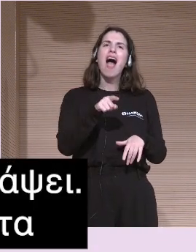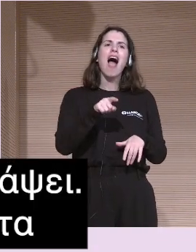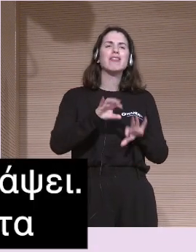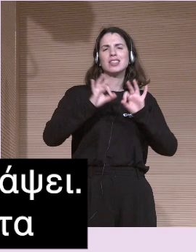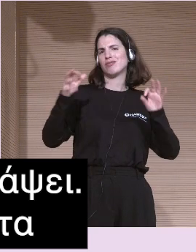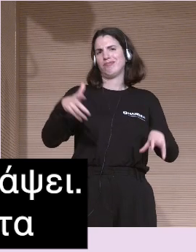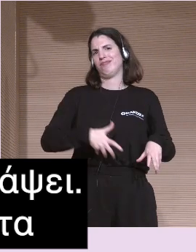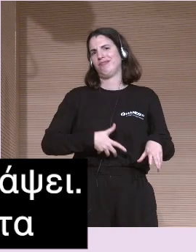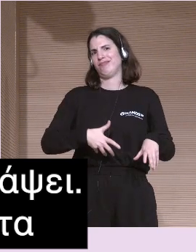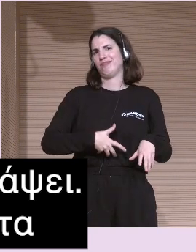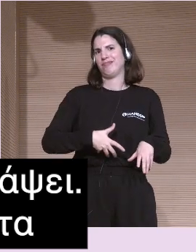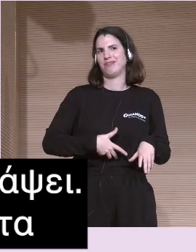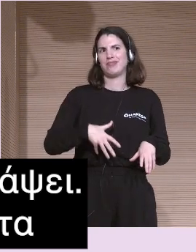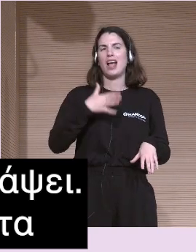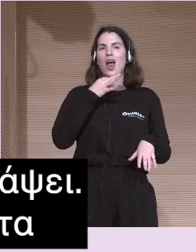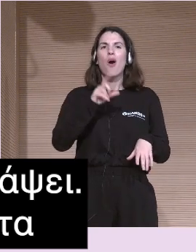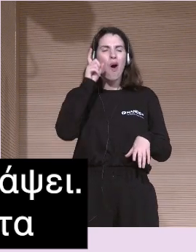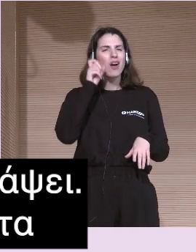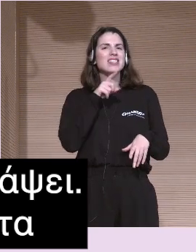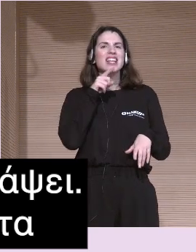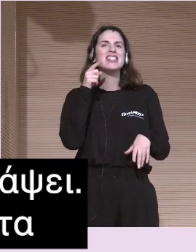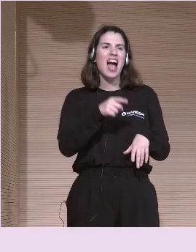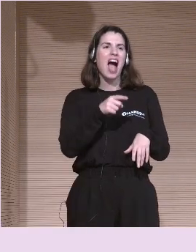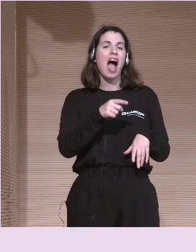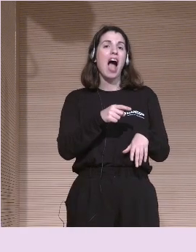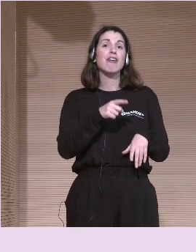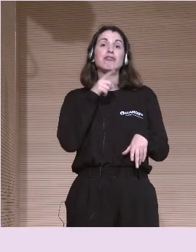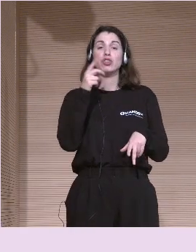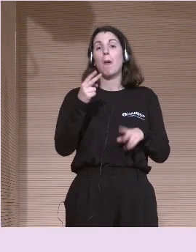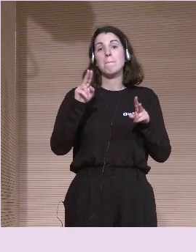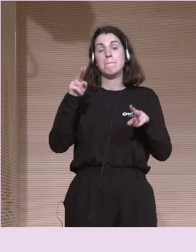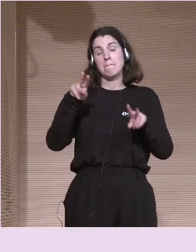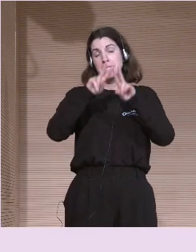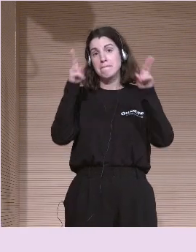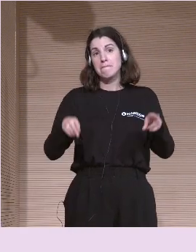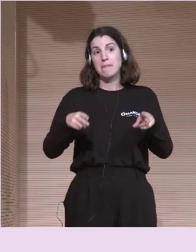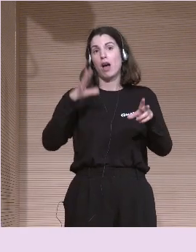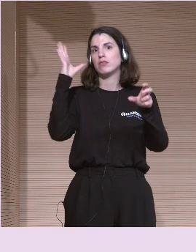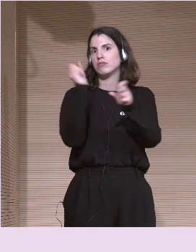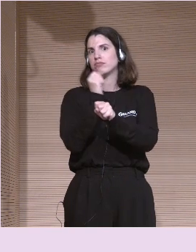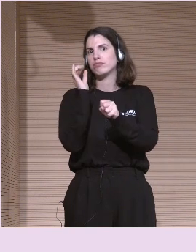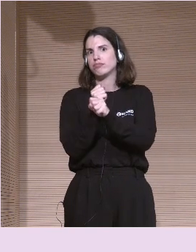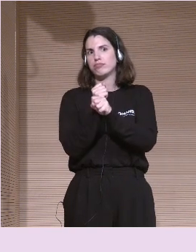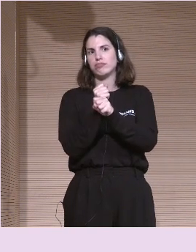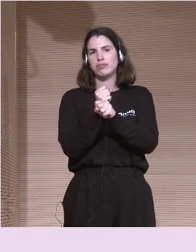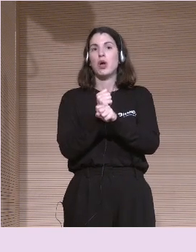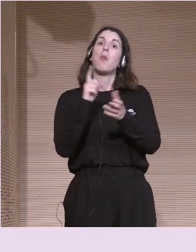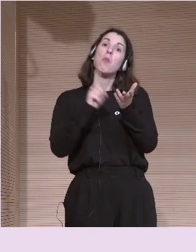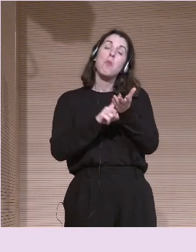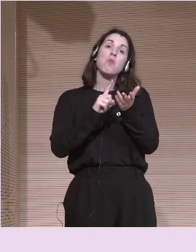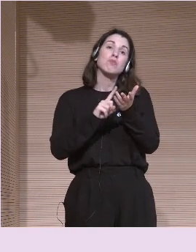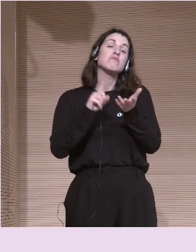of emulated it, and they've taken on the branding and the colour palette, and they've set up establishments that are called things like